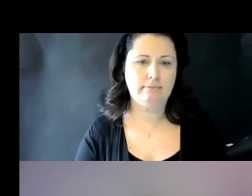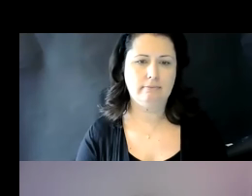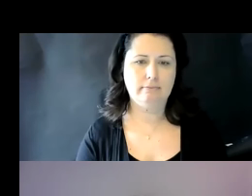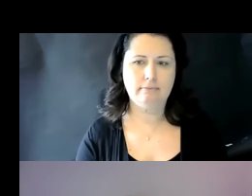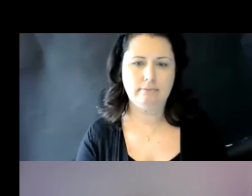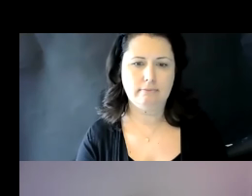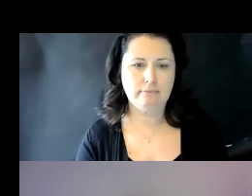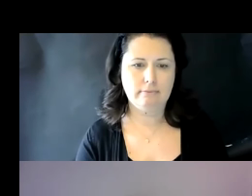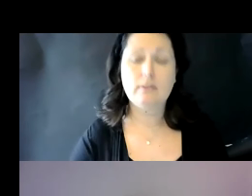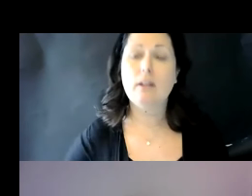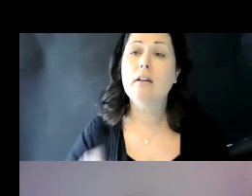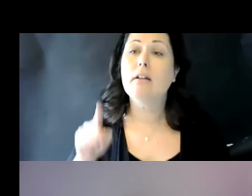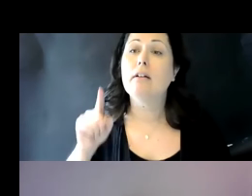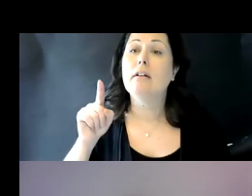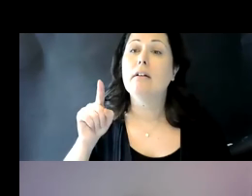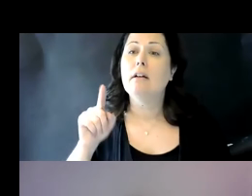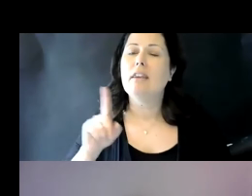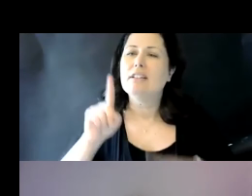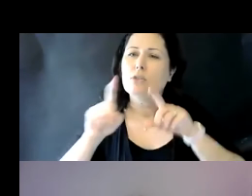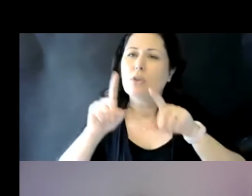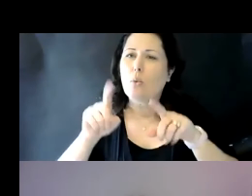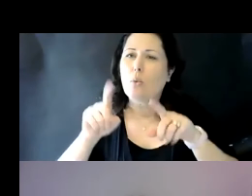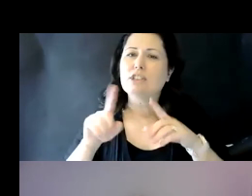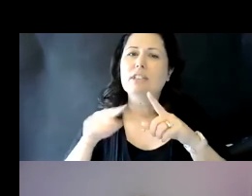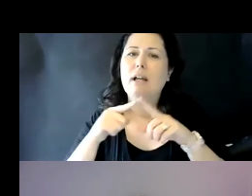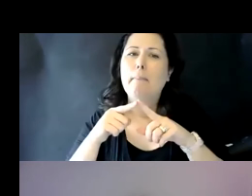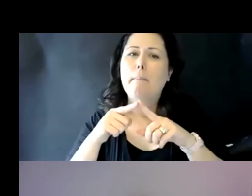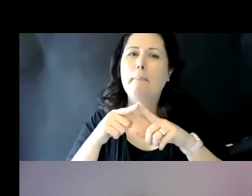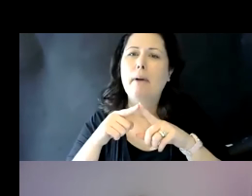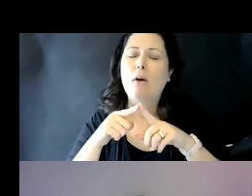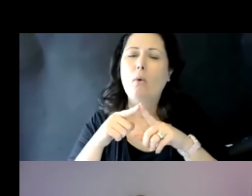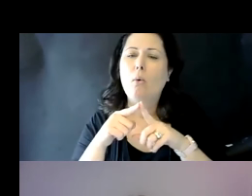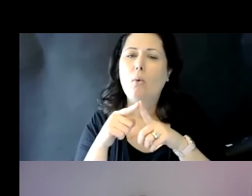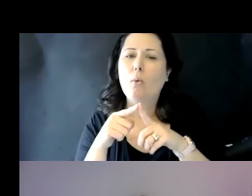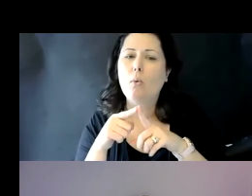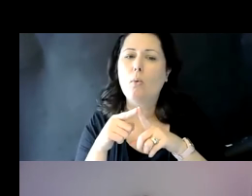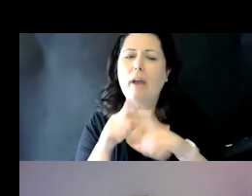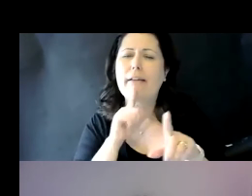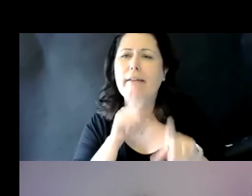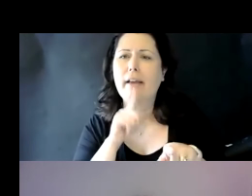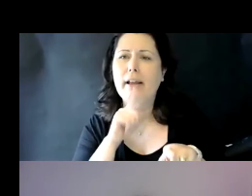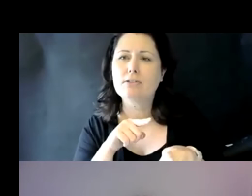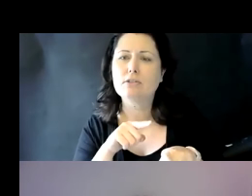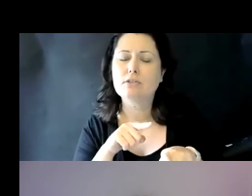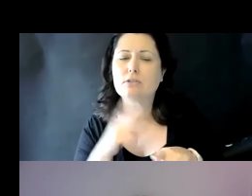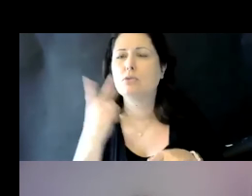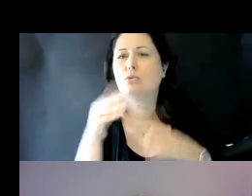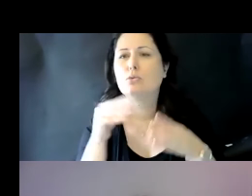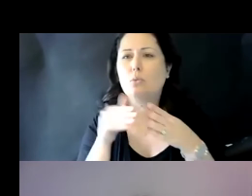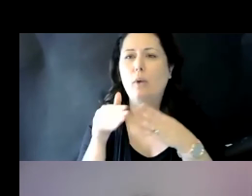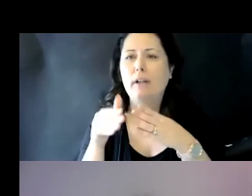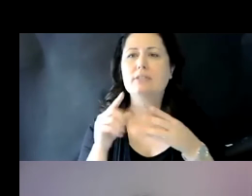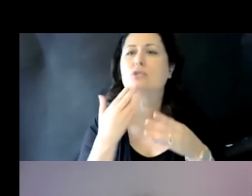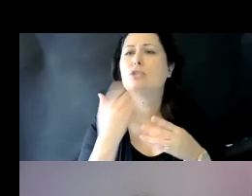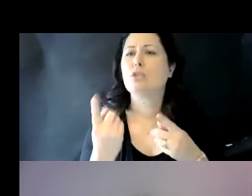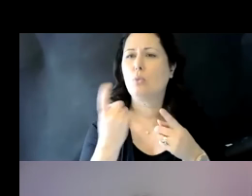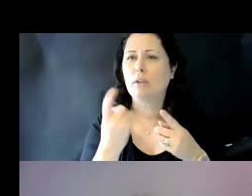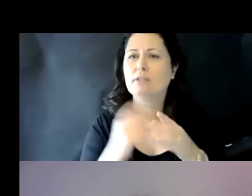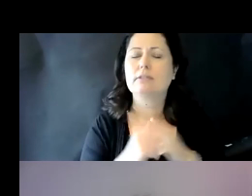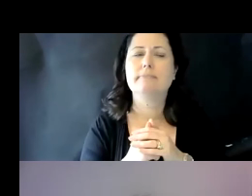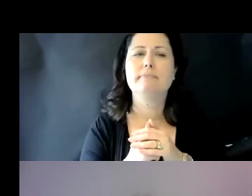There's a question here about ceiling effects, which is also I can probably answer as well, because I'll answer it in two ways, because it is a great question and it's